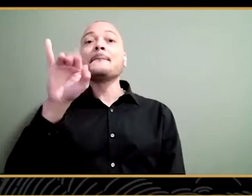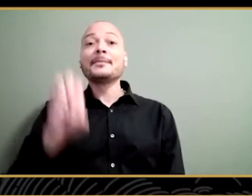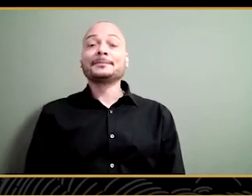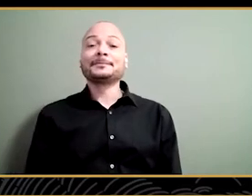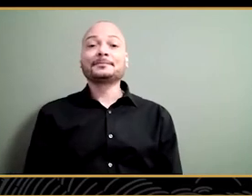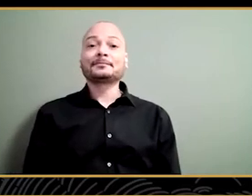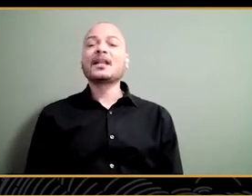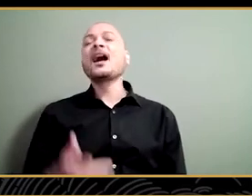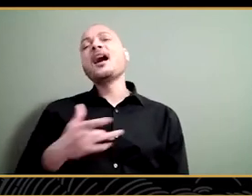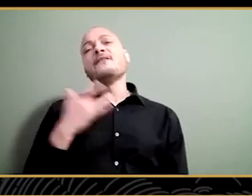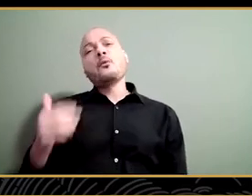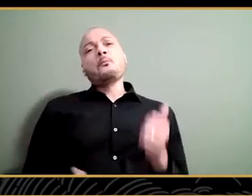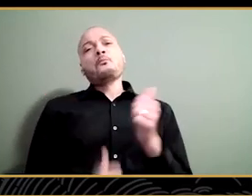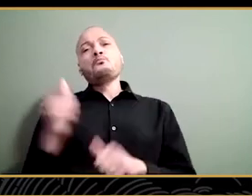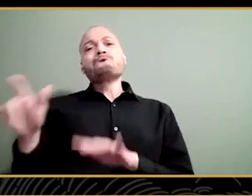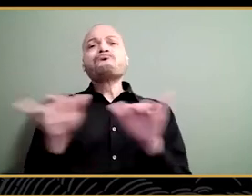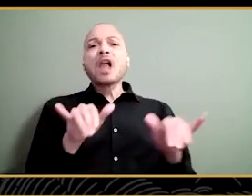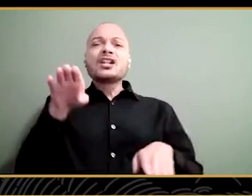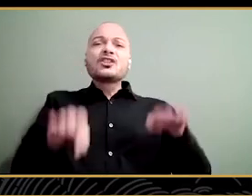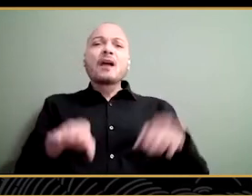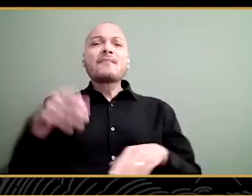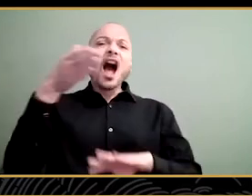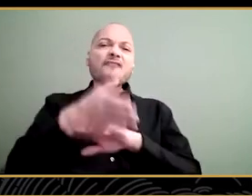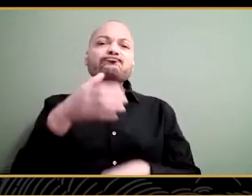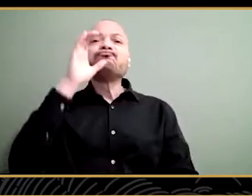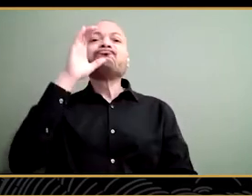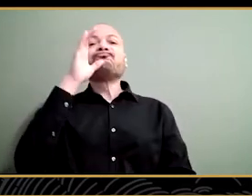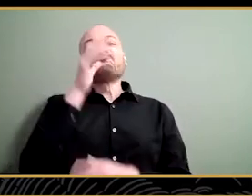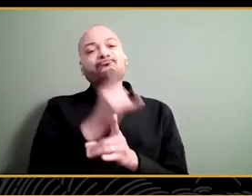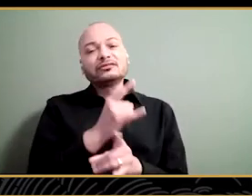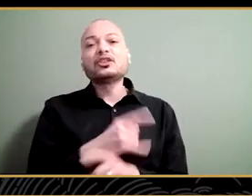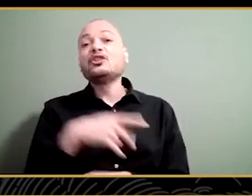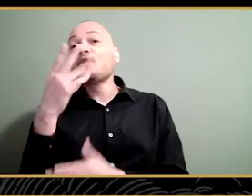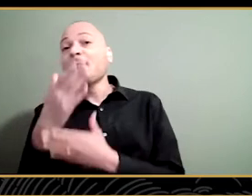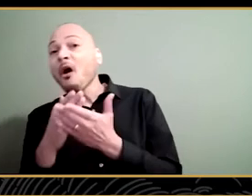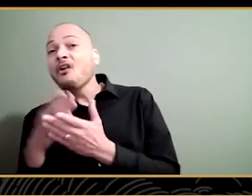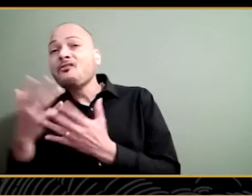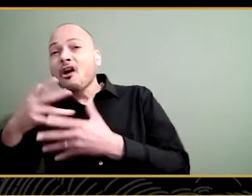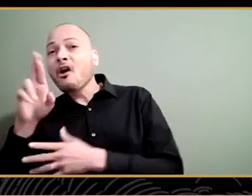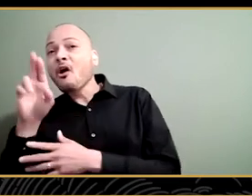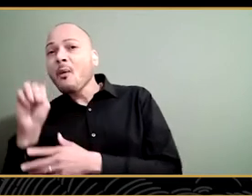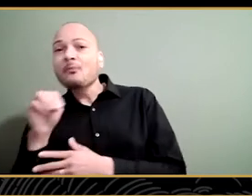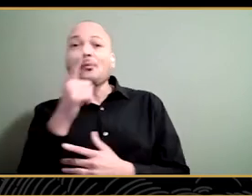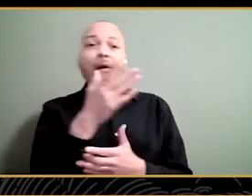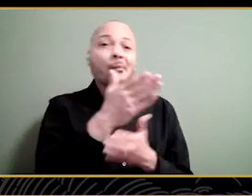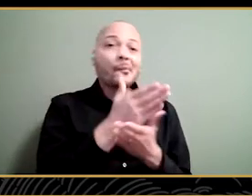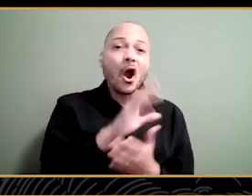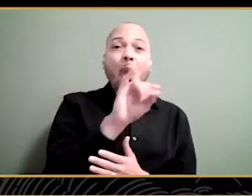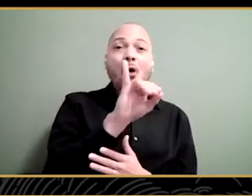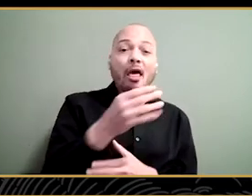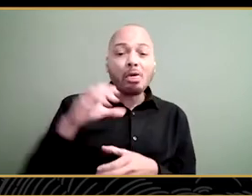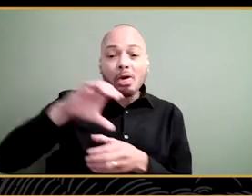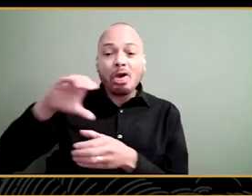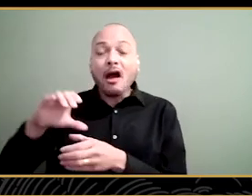most like a zombie after drinking a cocktail. Two parts dark rum, one part OJ, a splash of grenadine,